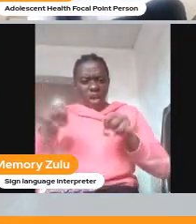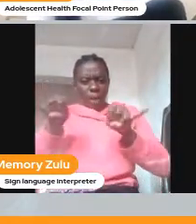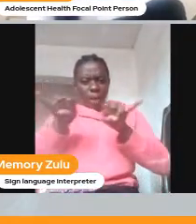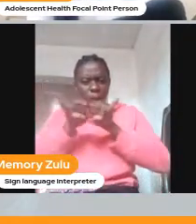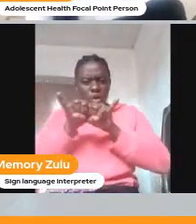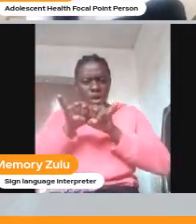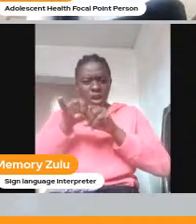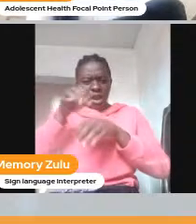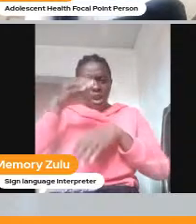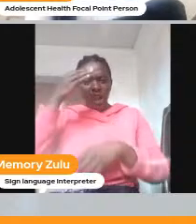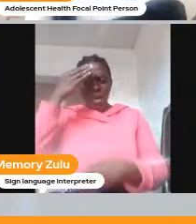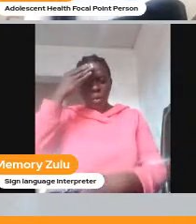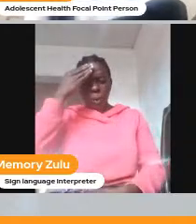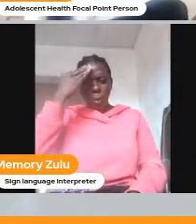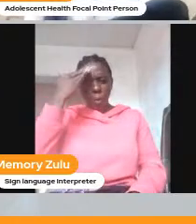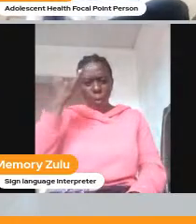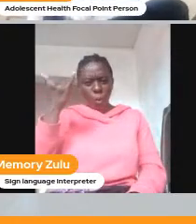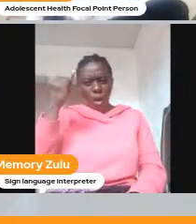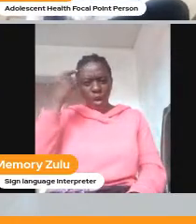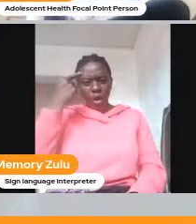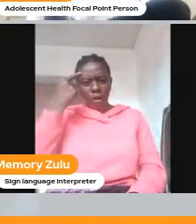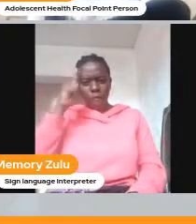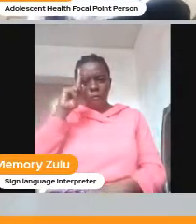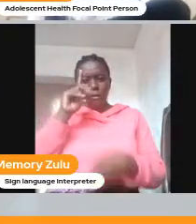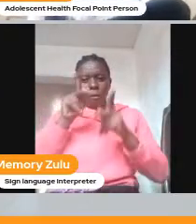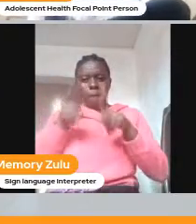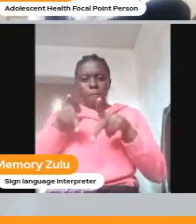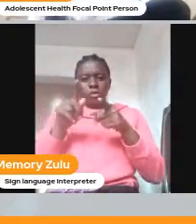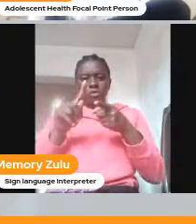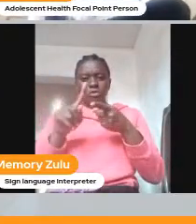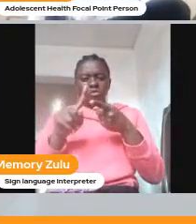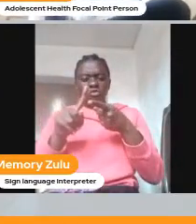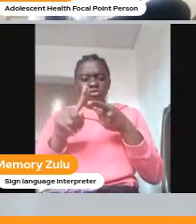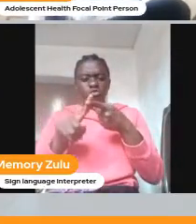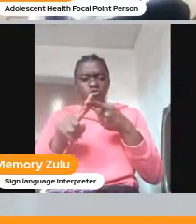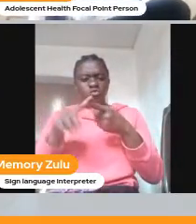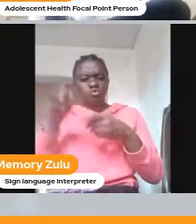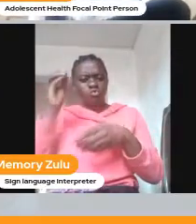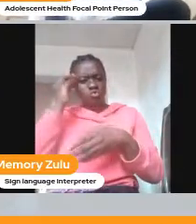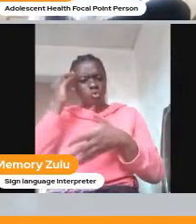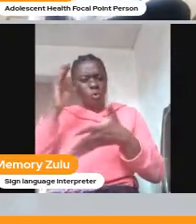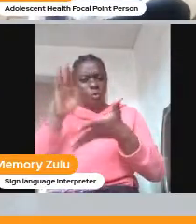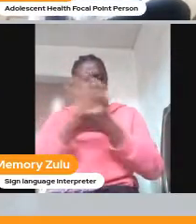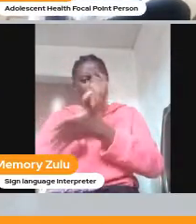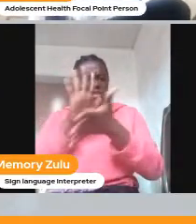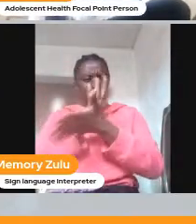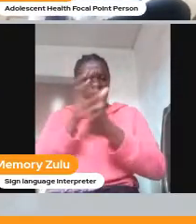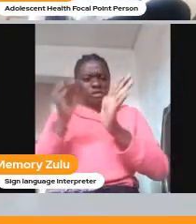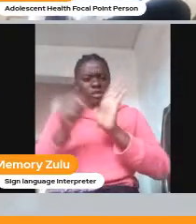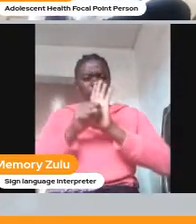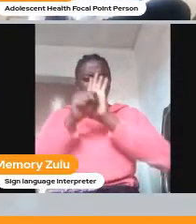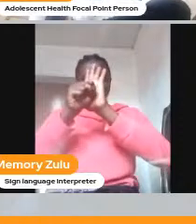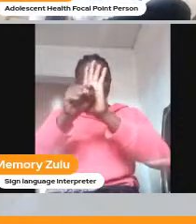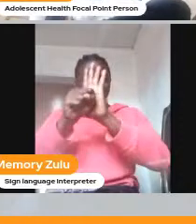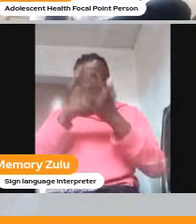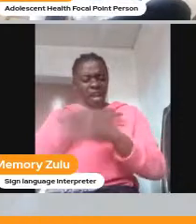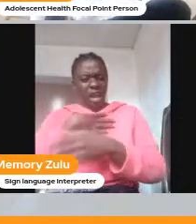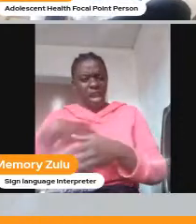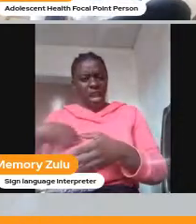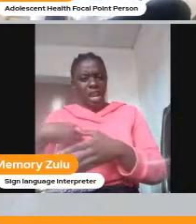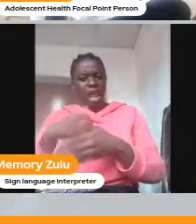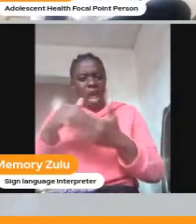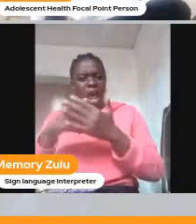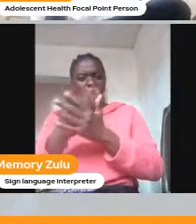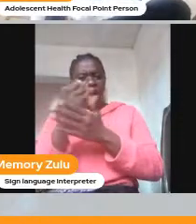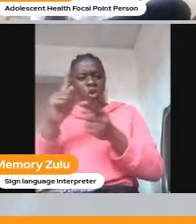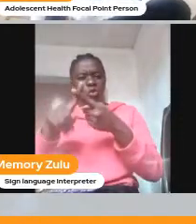infections to enhance the successful treatment? So, and what available treatment methods are currently there for these various